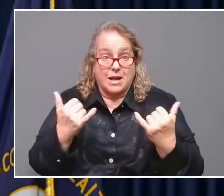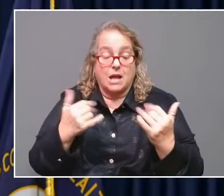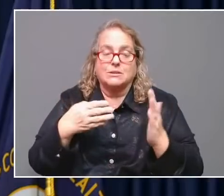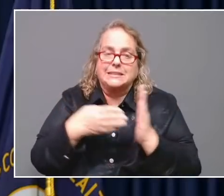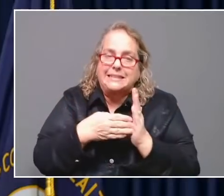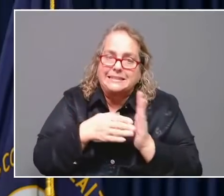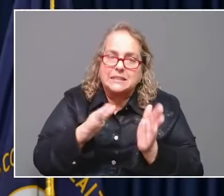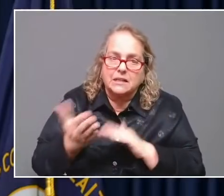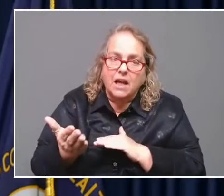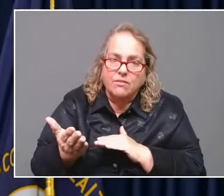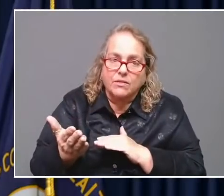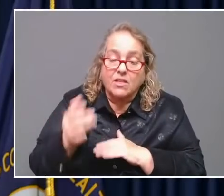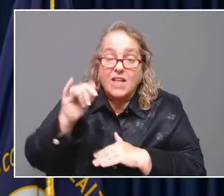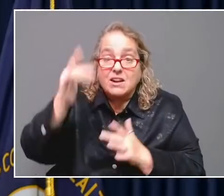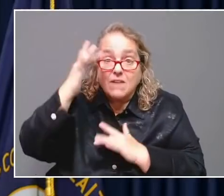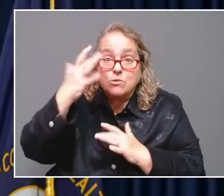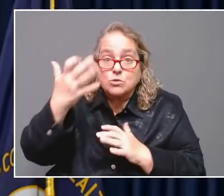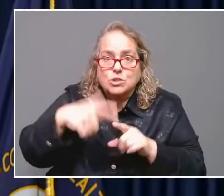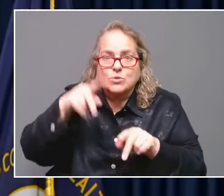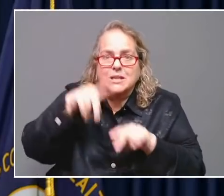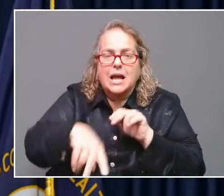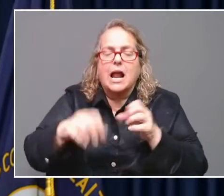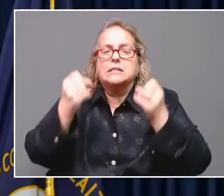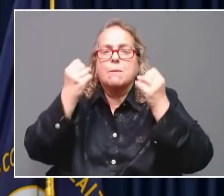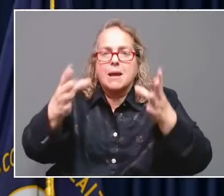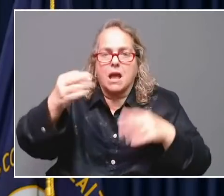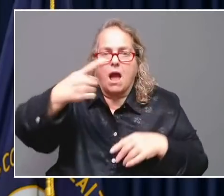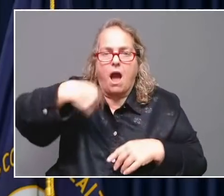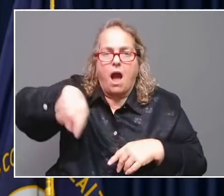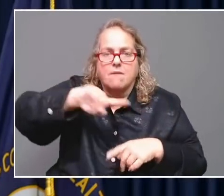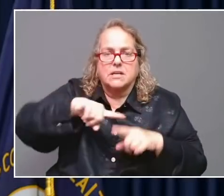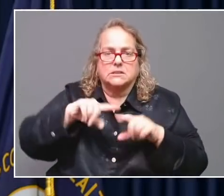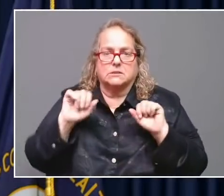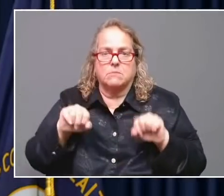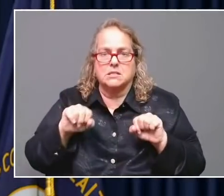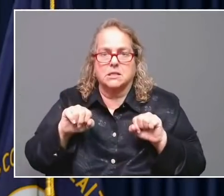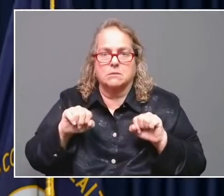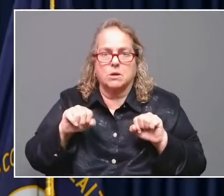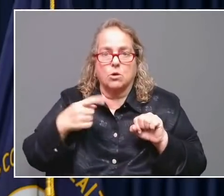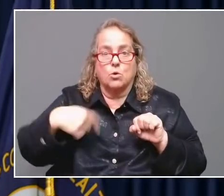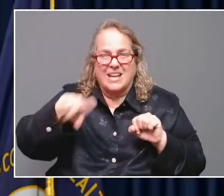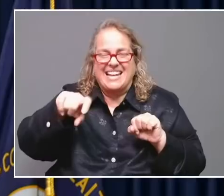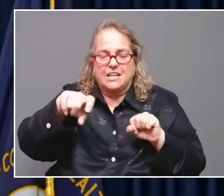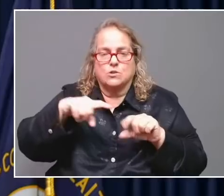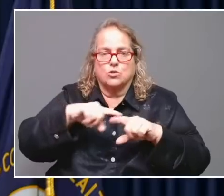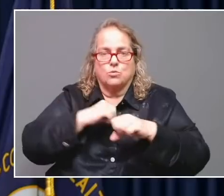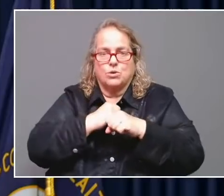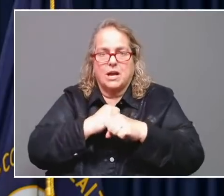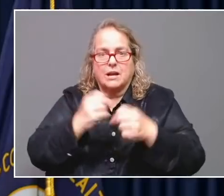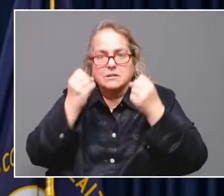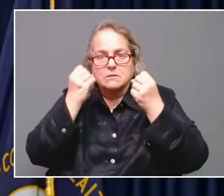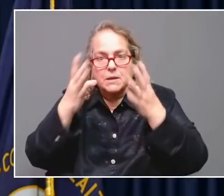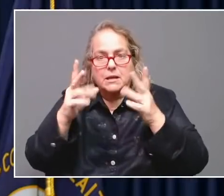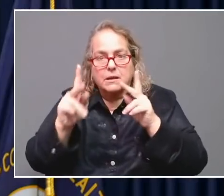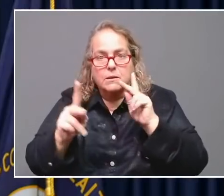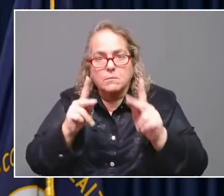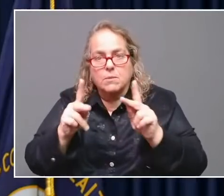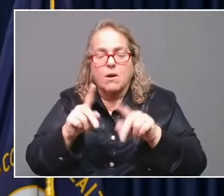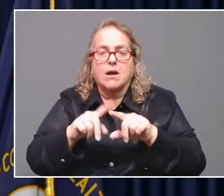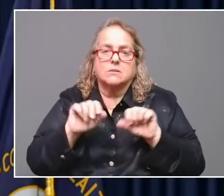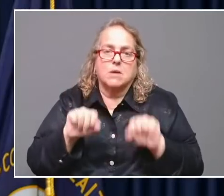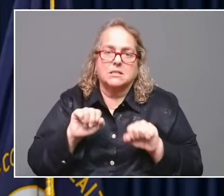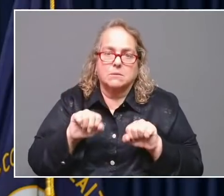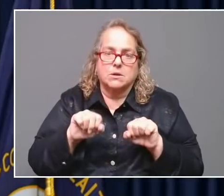virus wants to kill as many of us as humanly possible, and we need to protect as many folks as possible. This